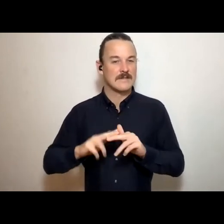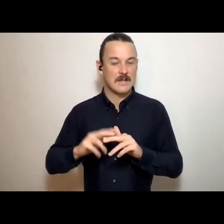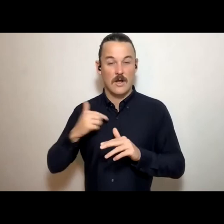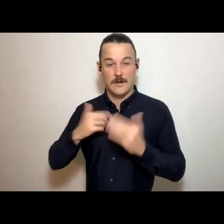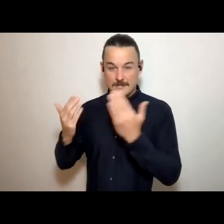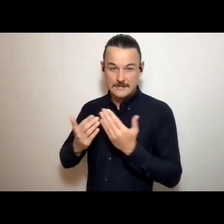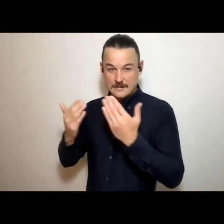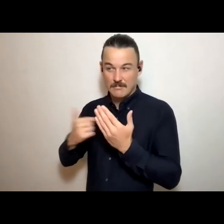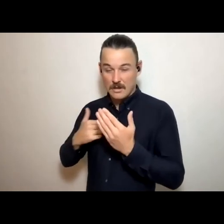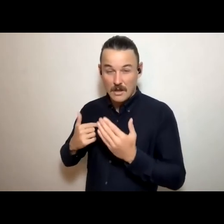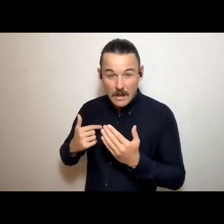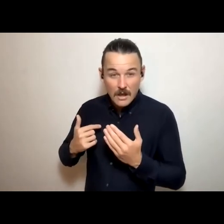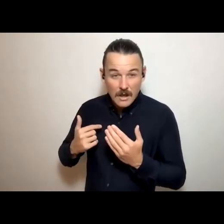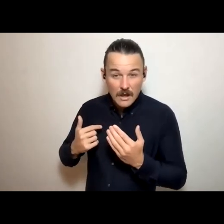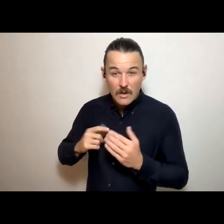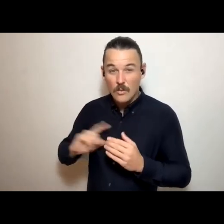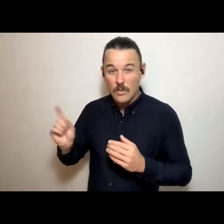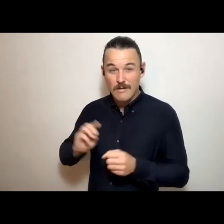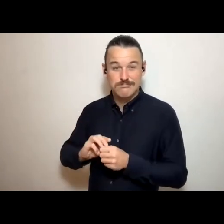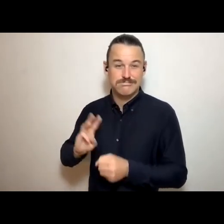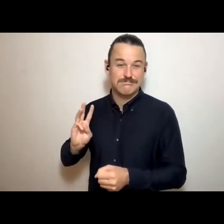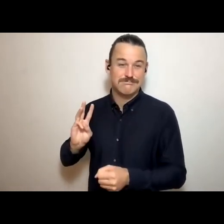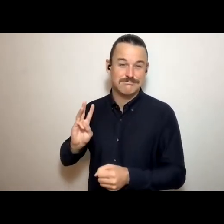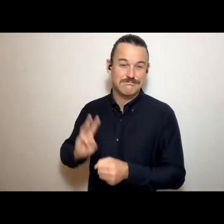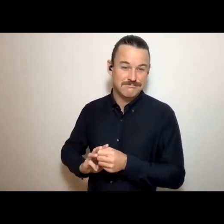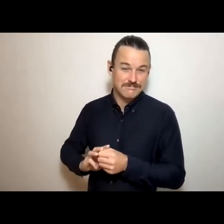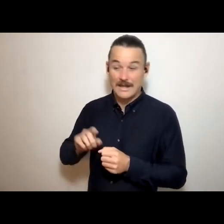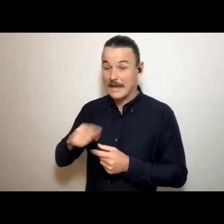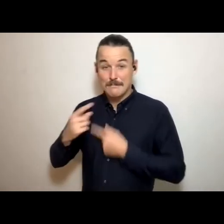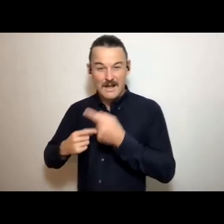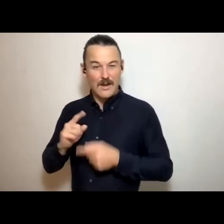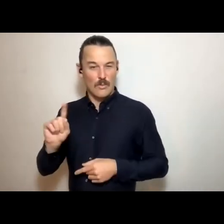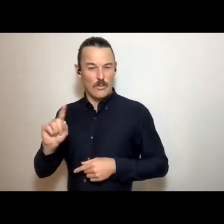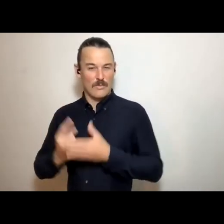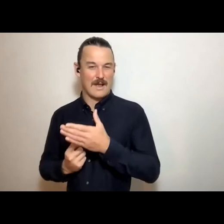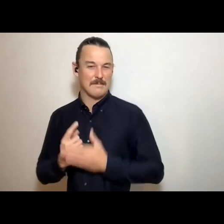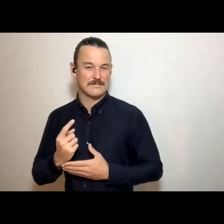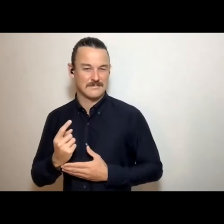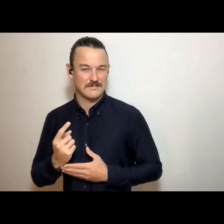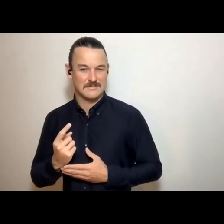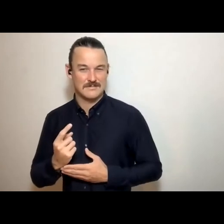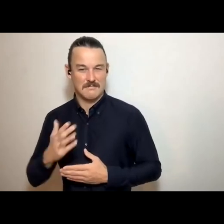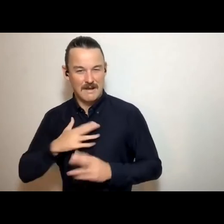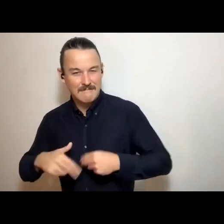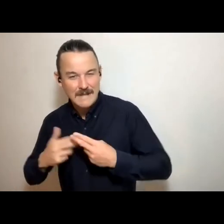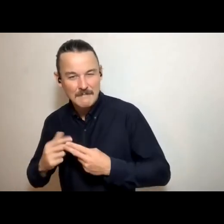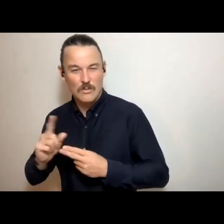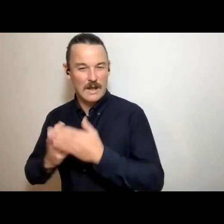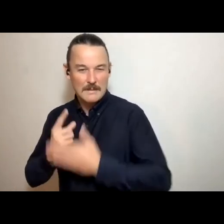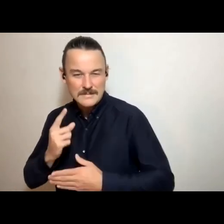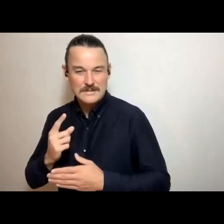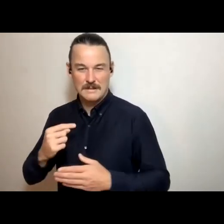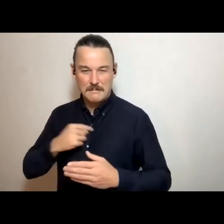what had happened to my family. I was beginning to understand that